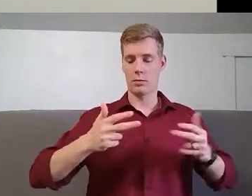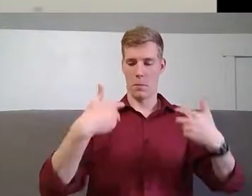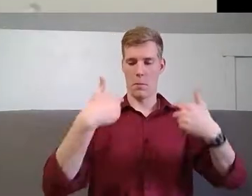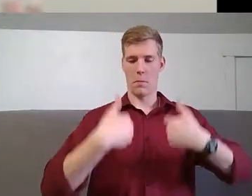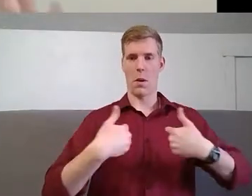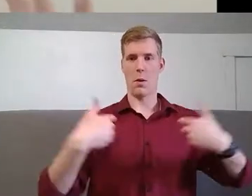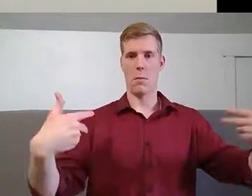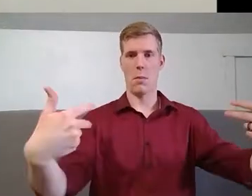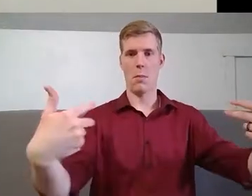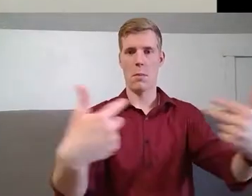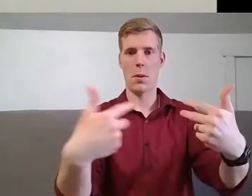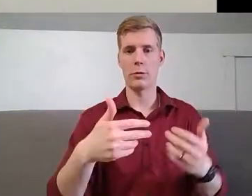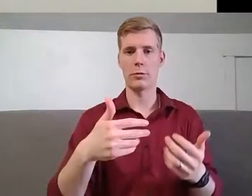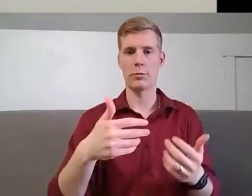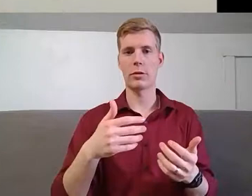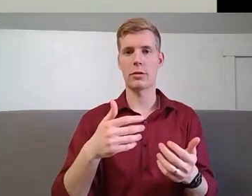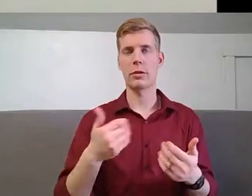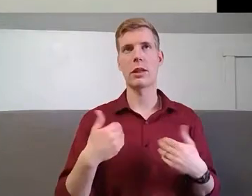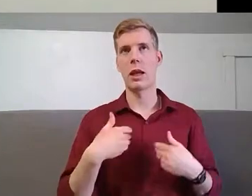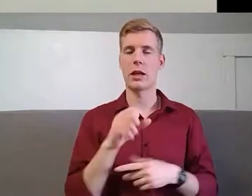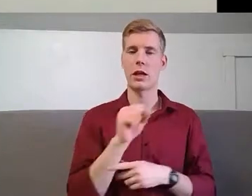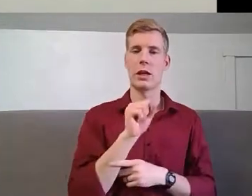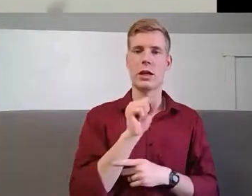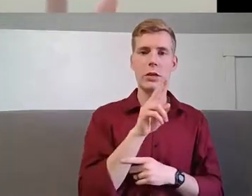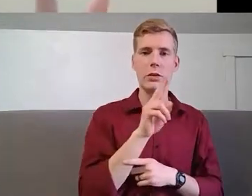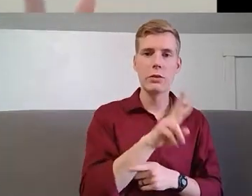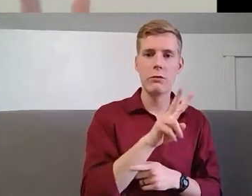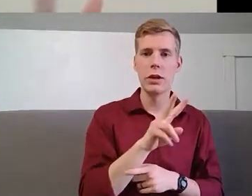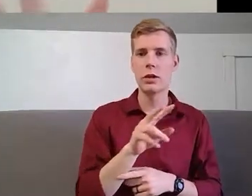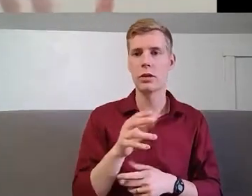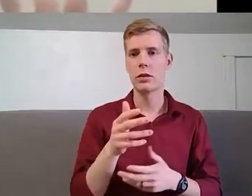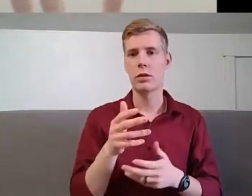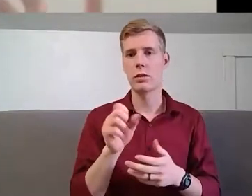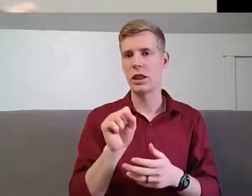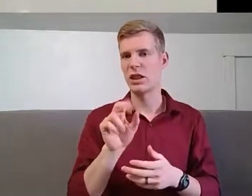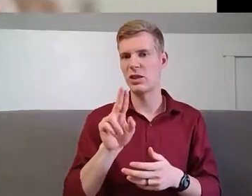mean, they all either had an SUV or a